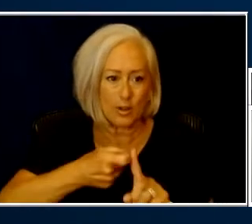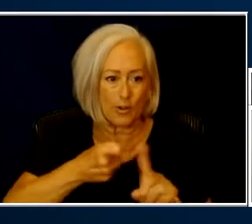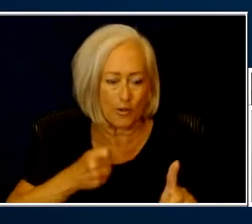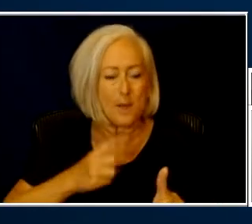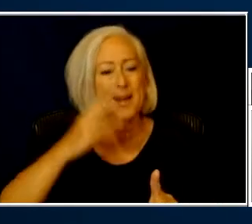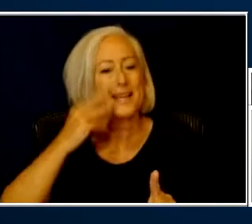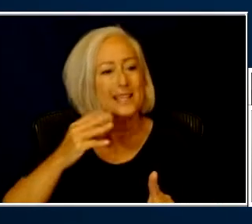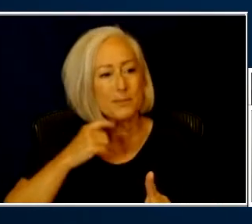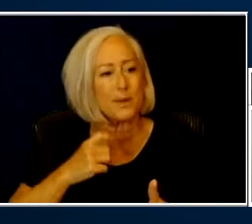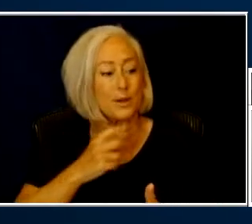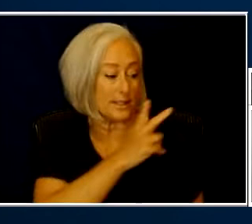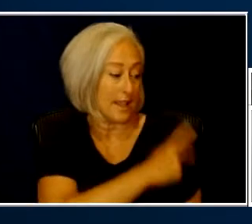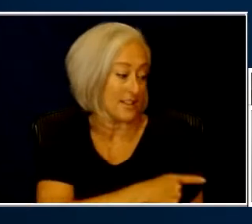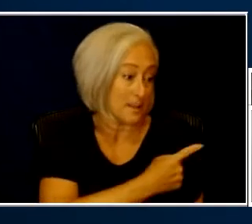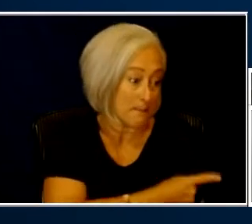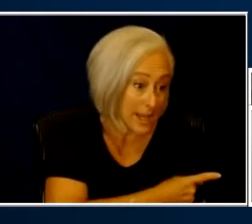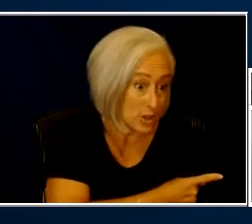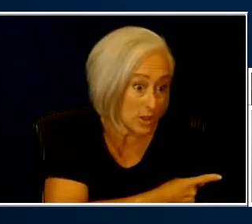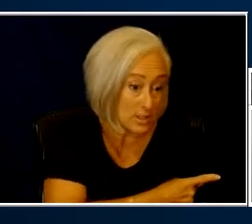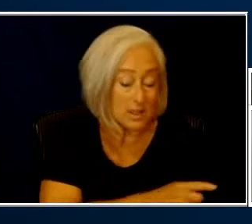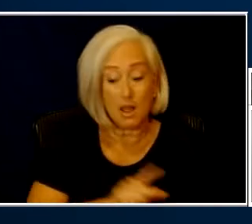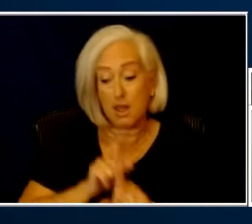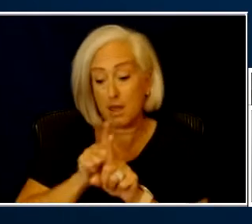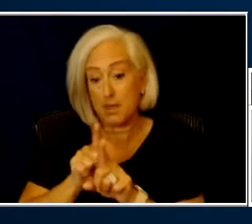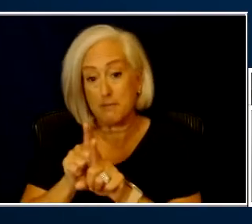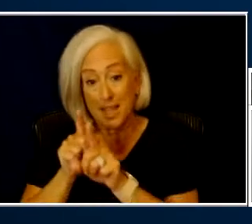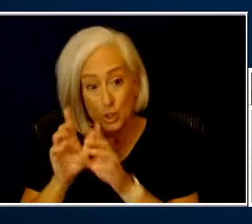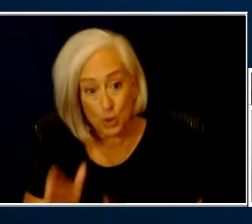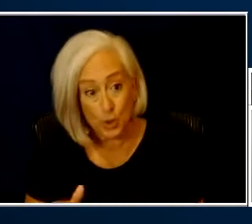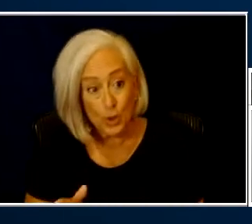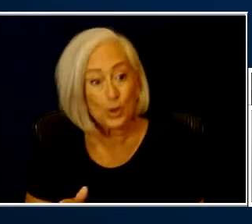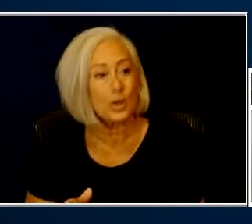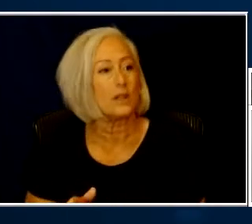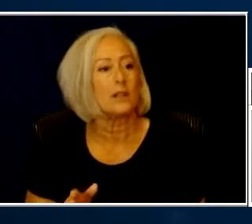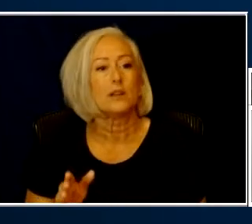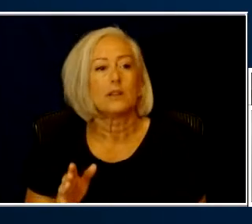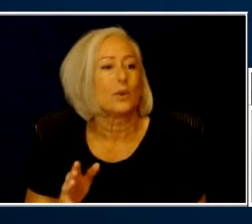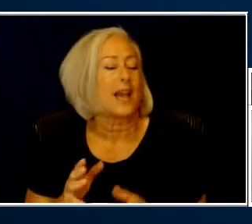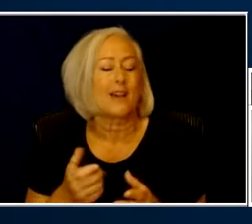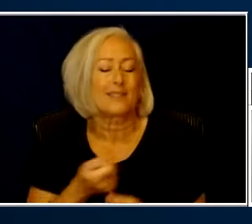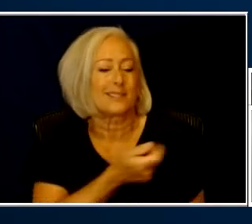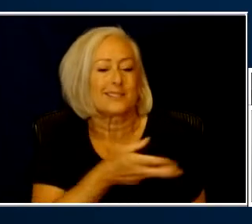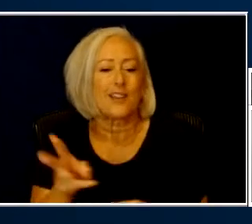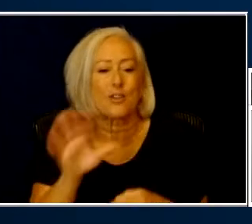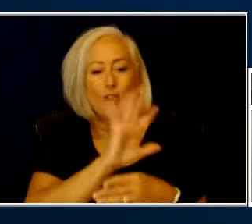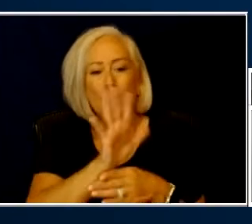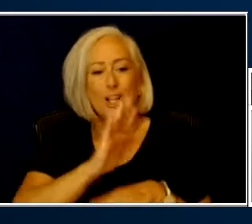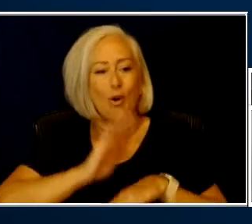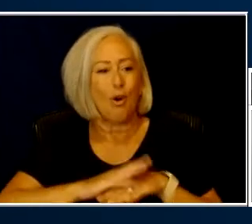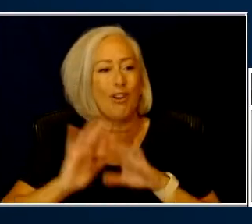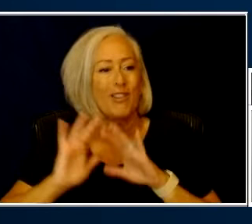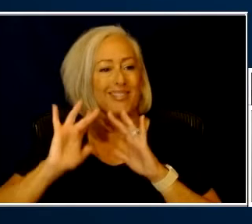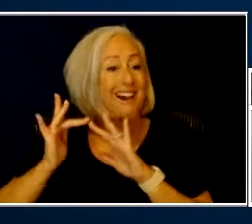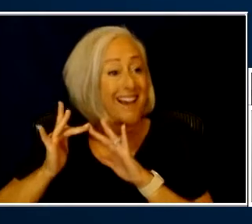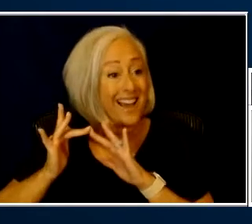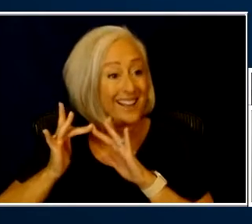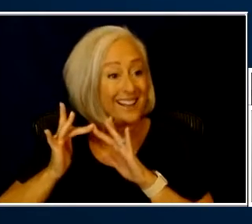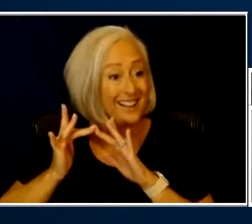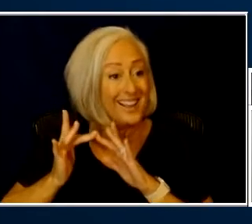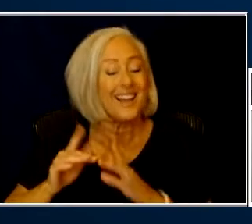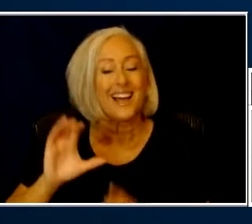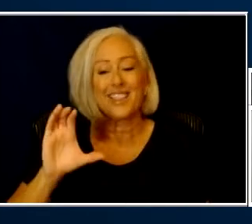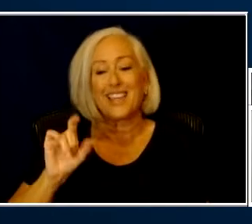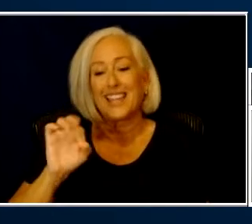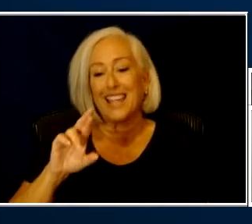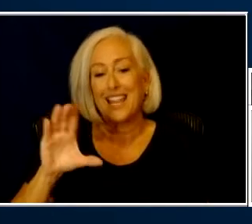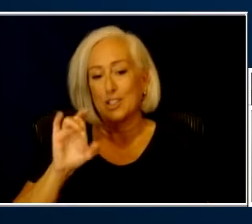patient, of the mentor. And they are this whole suite of videos that we have on our website at the Cancer Center under the Woman